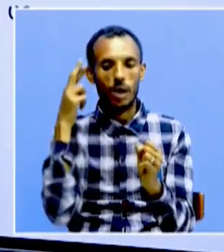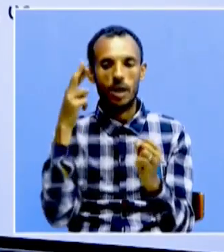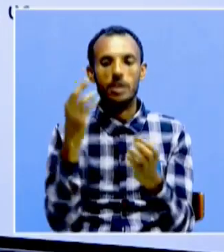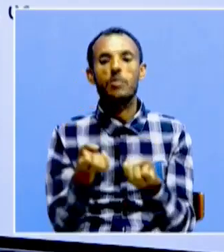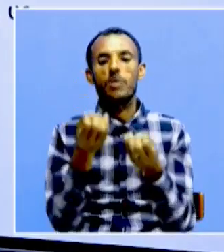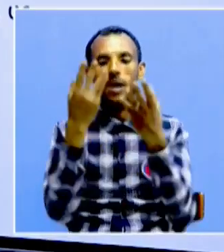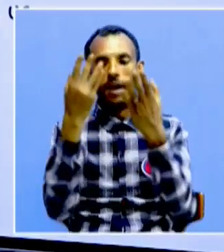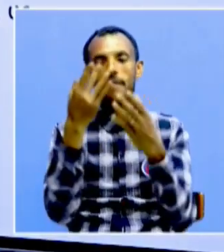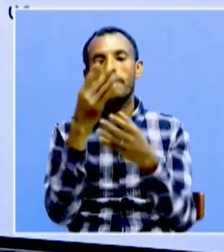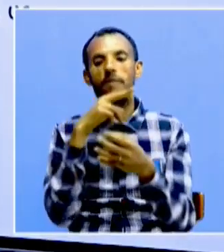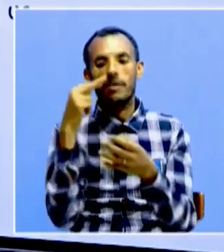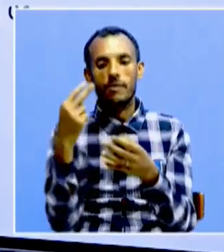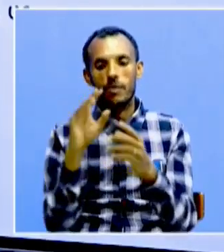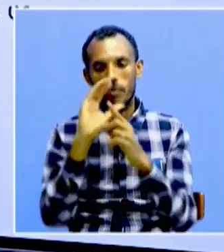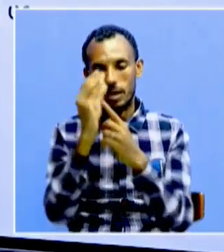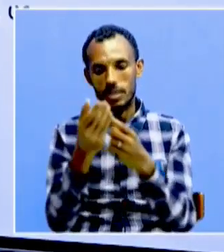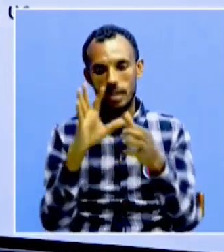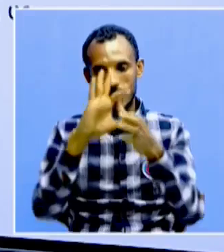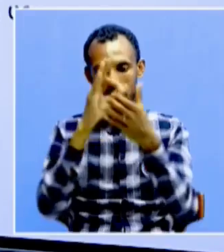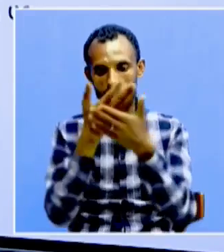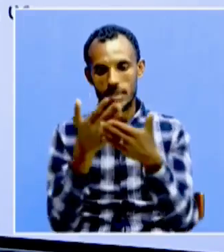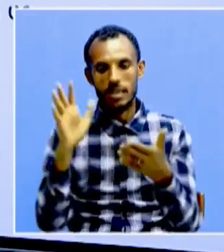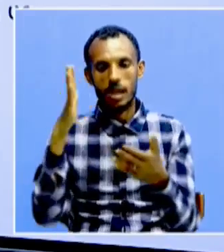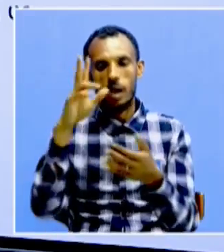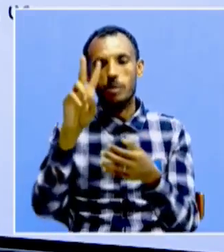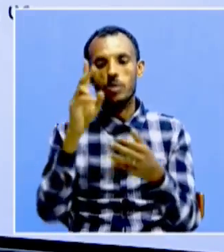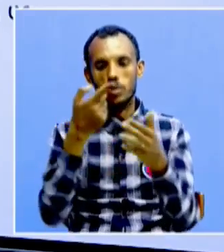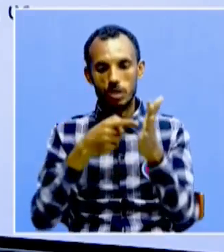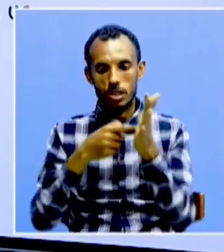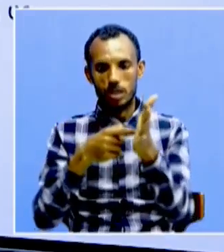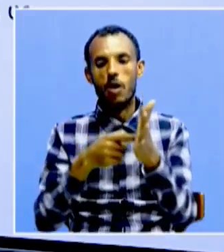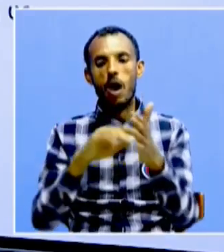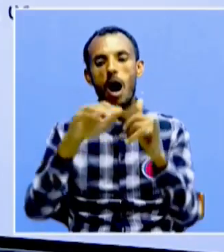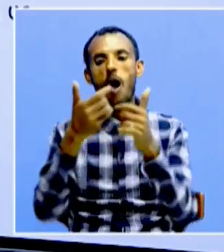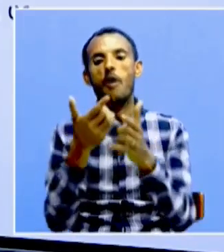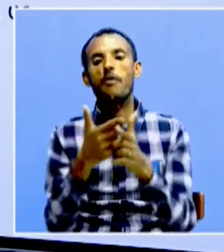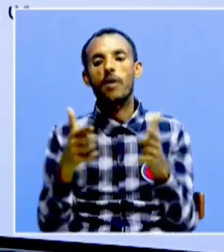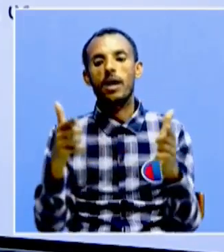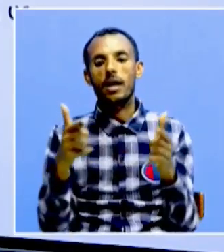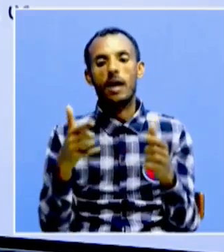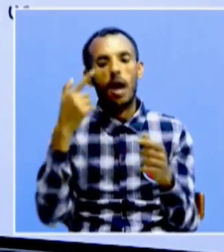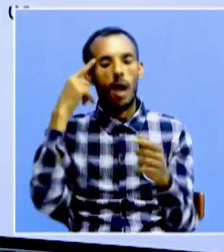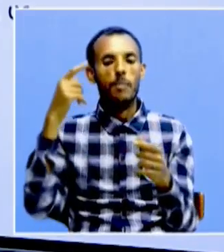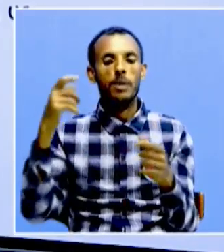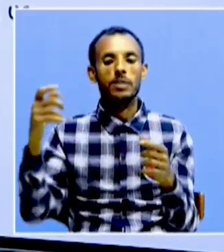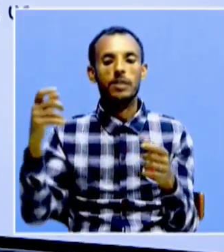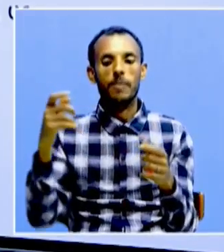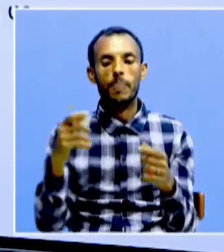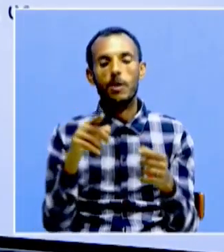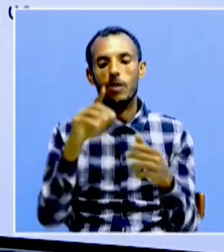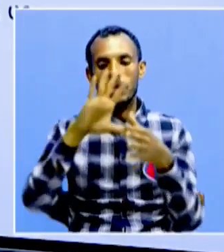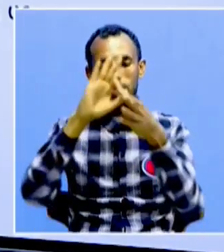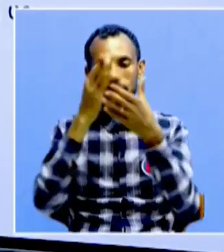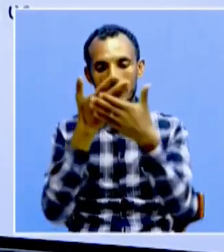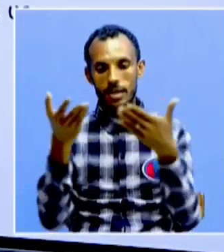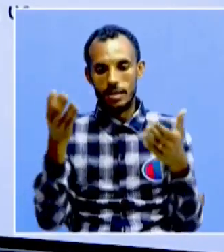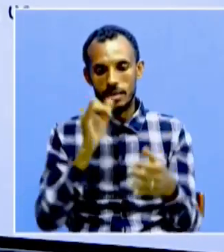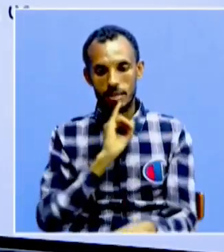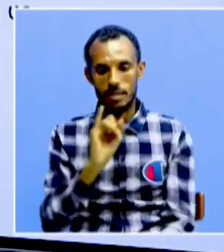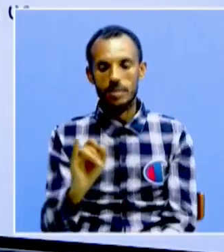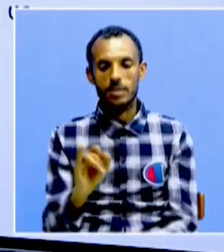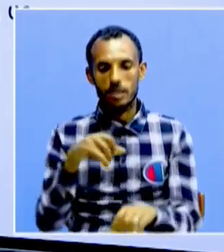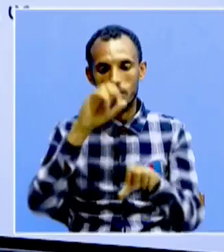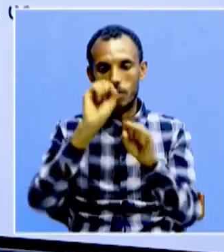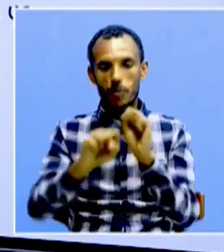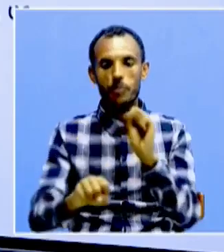the case of conditional sentence type 2, to show how far imaginary your sentence is, all right?